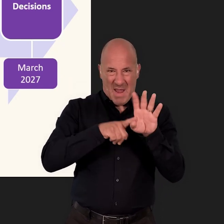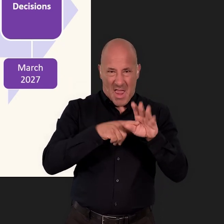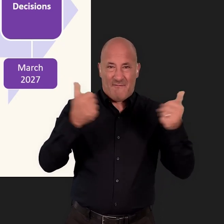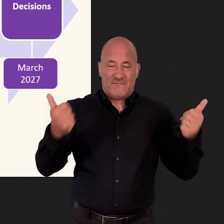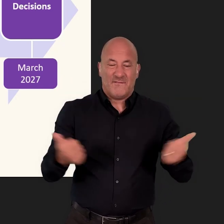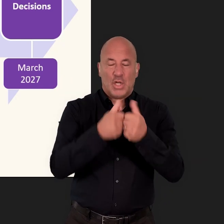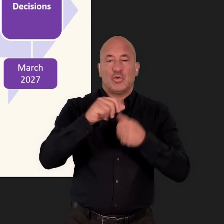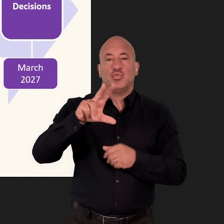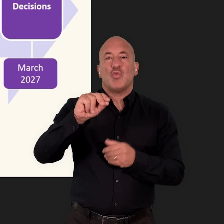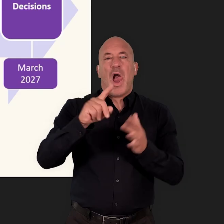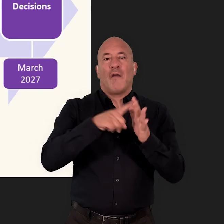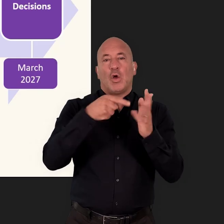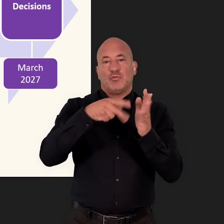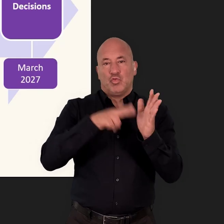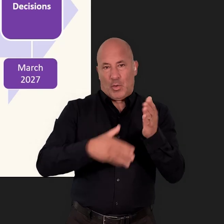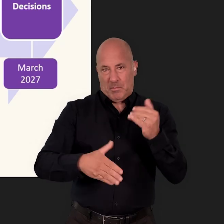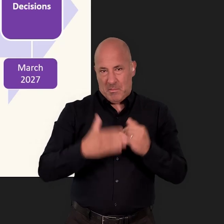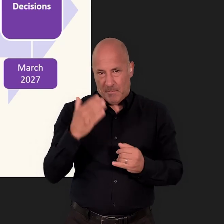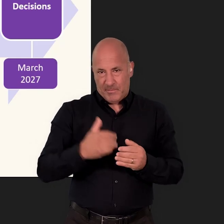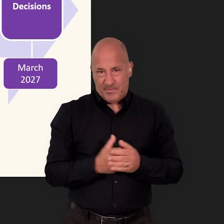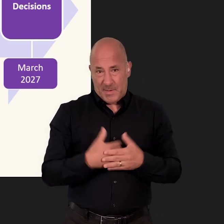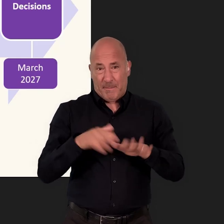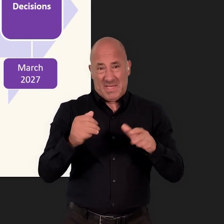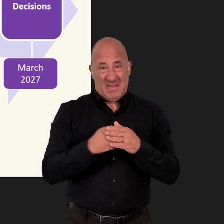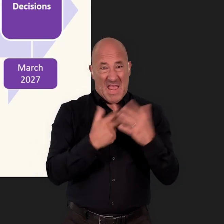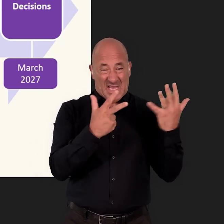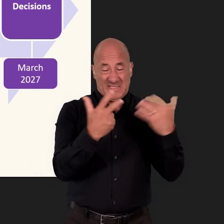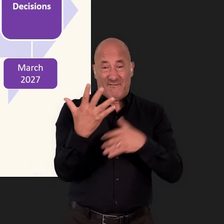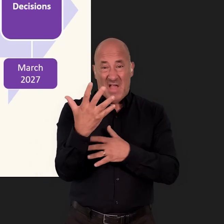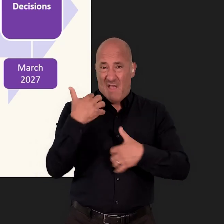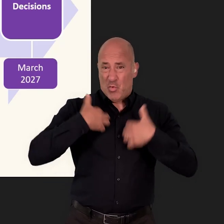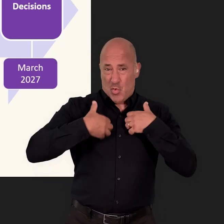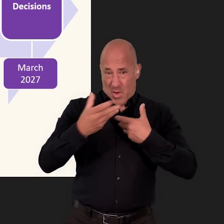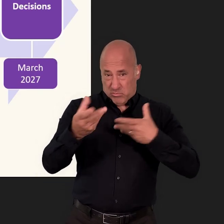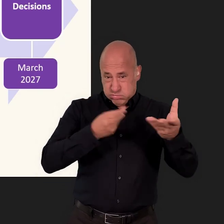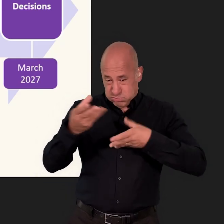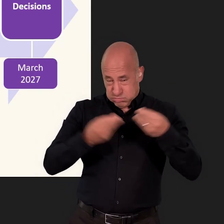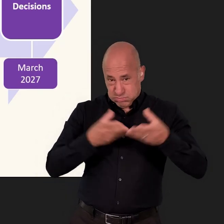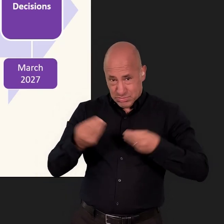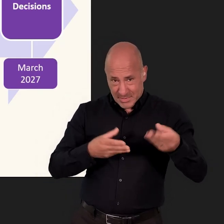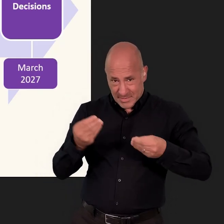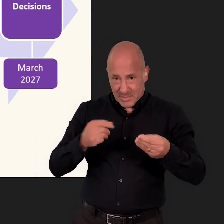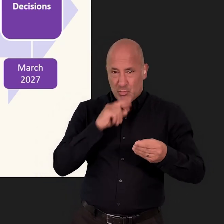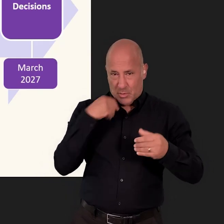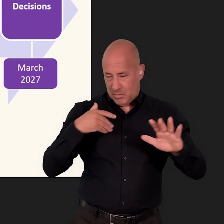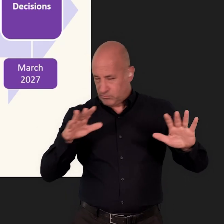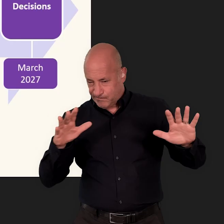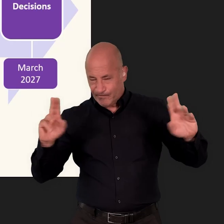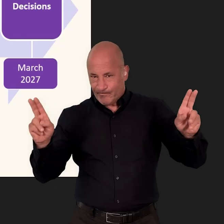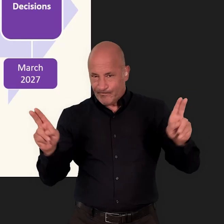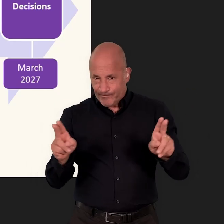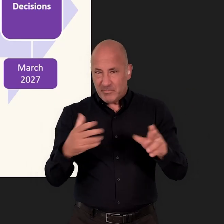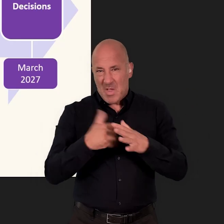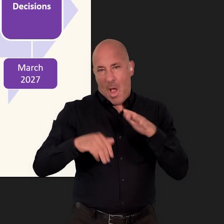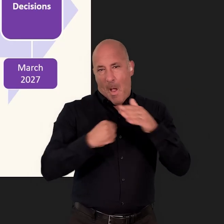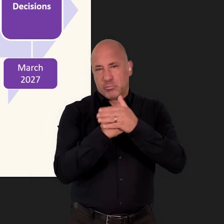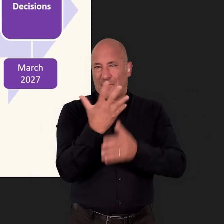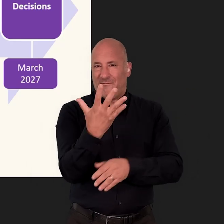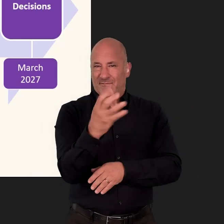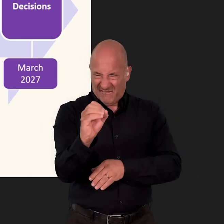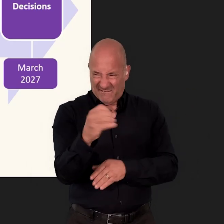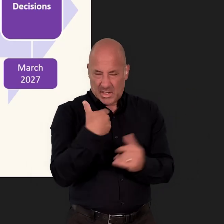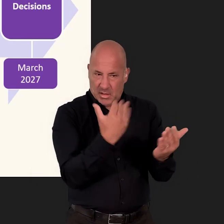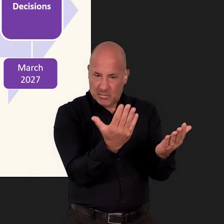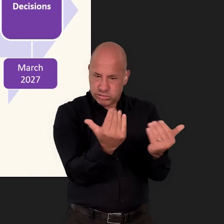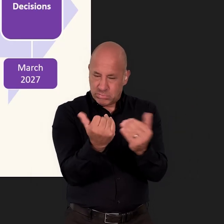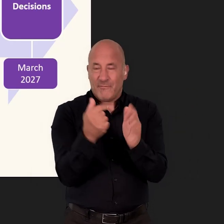of May and closed on 12th of June. We received 85 expressions of interest, and we will invite up to 50